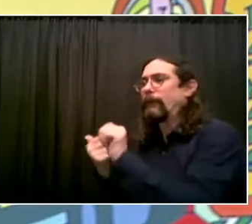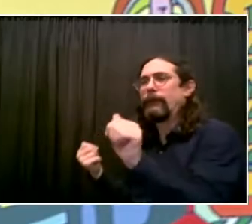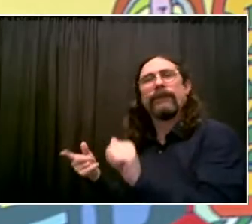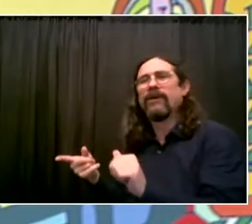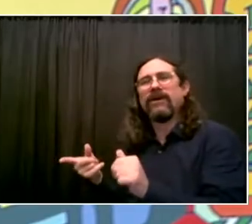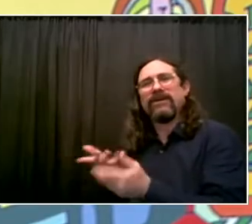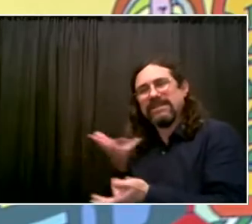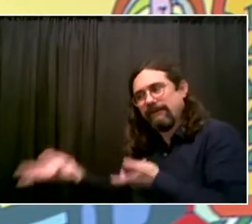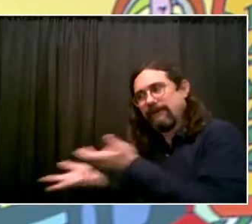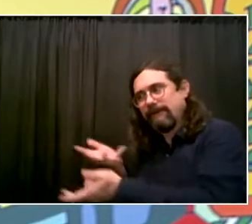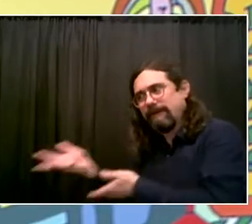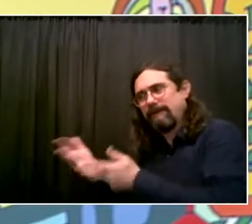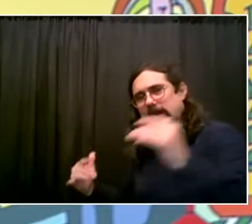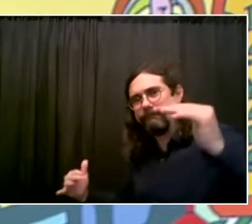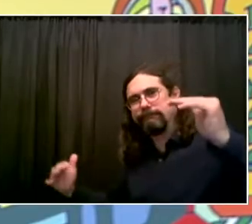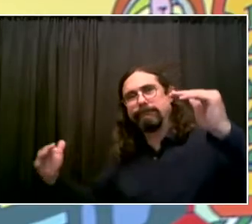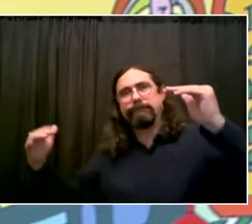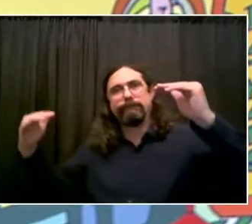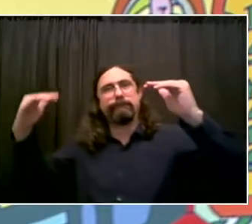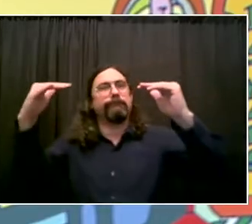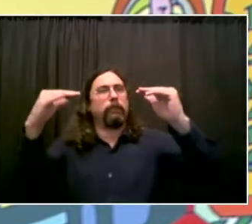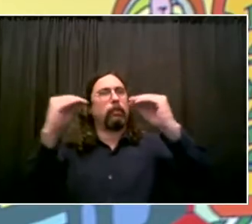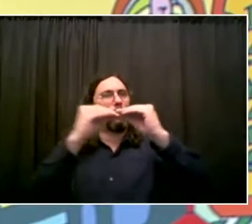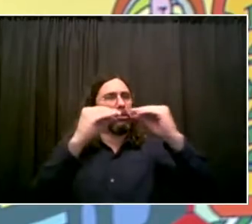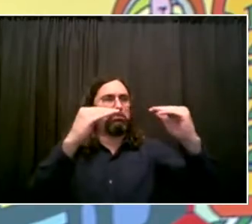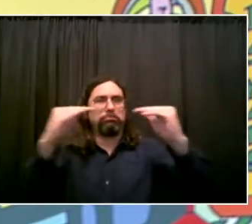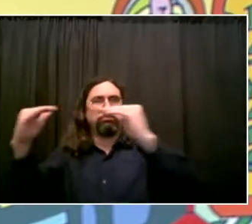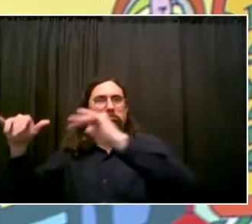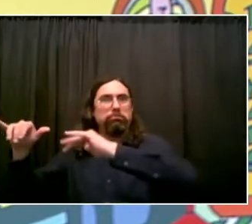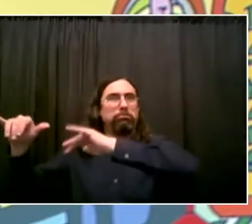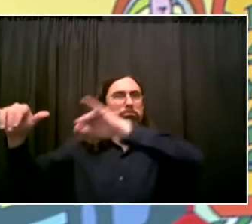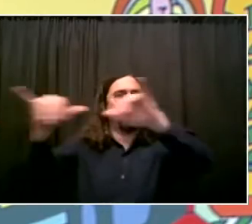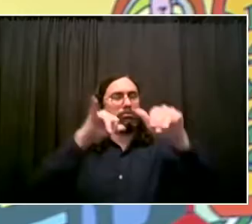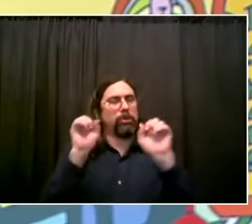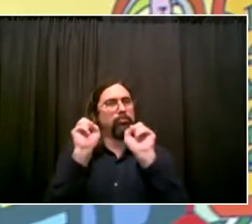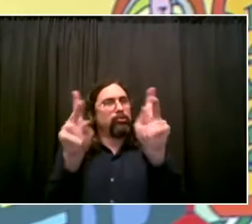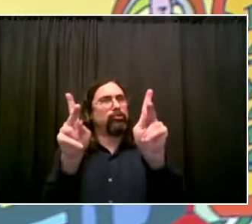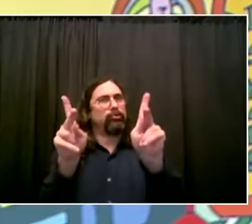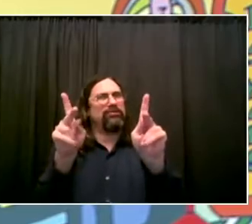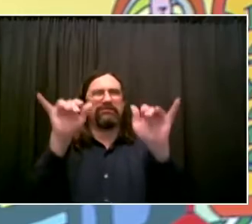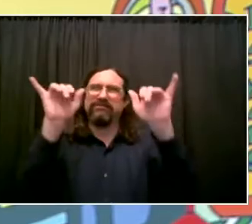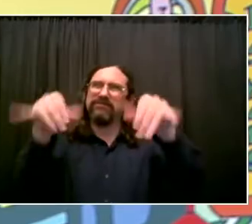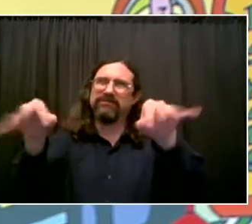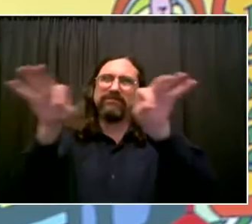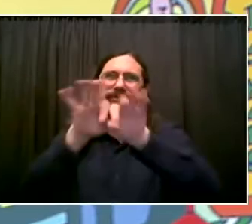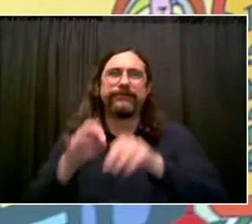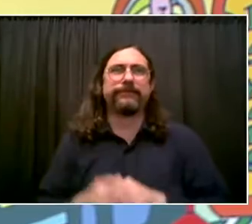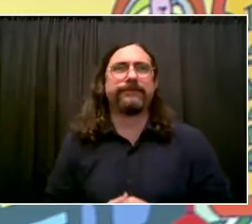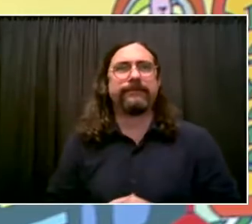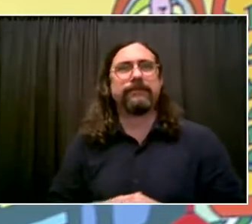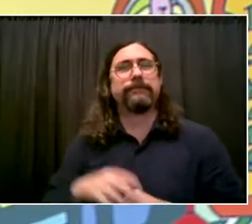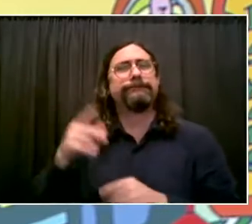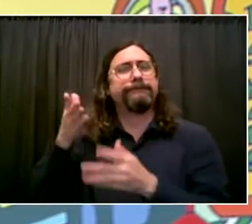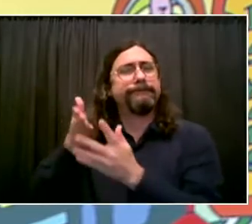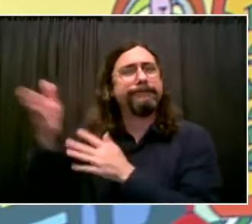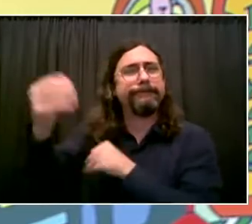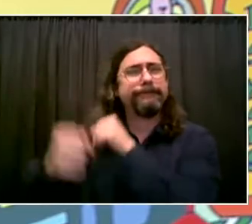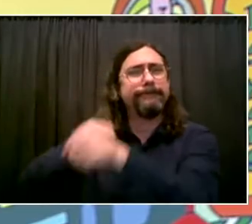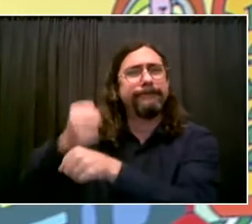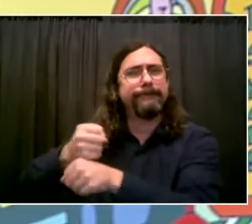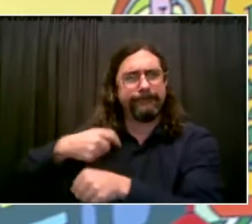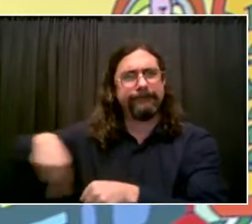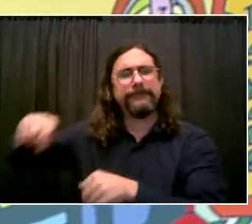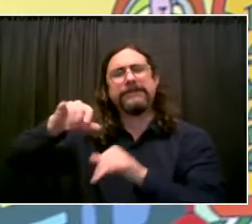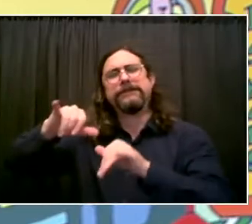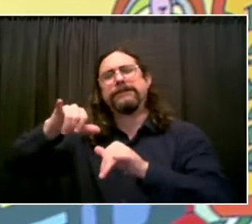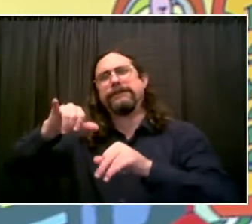we could do a lot with digital learning. It doesn't come anywhere near the impact of in-person learning. We also learned that the hard way. We're